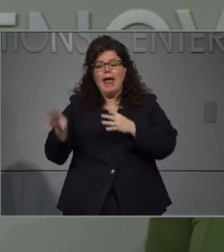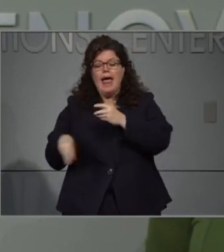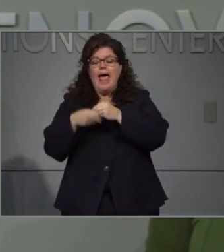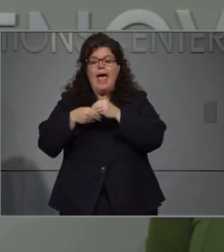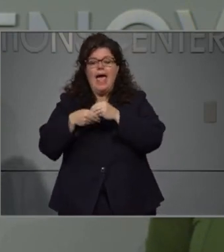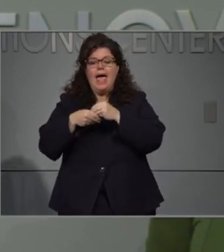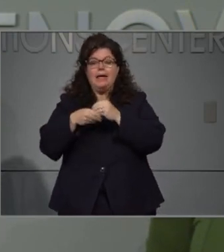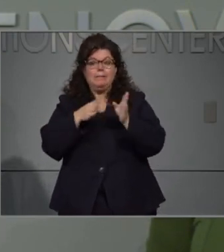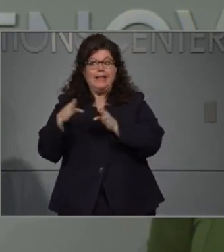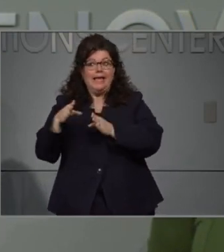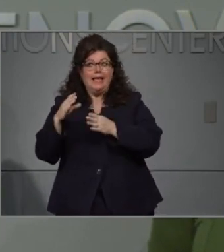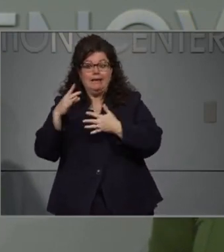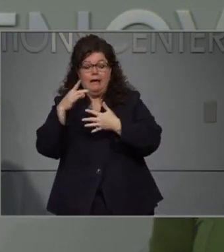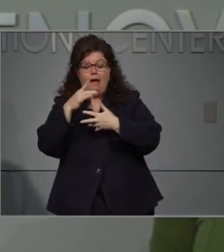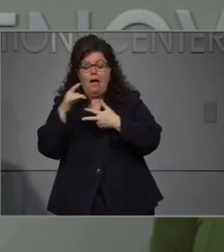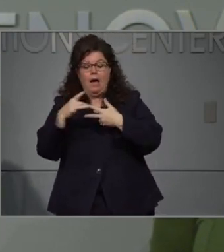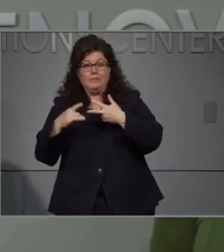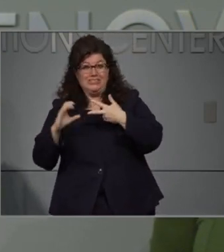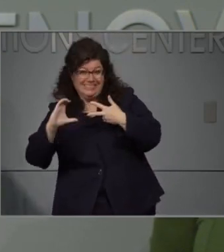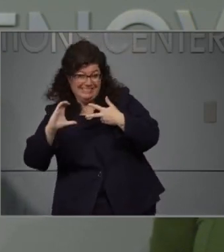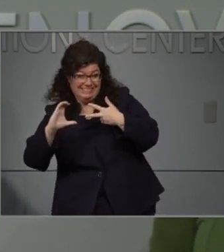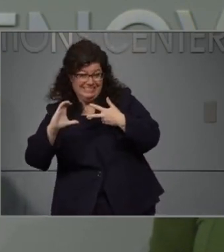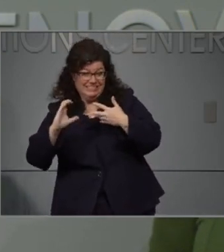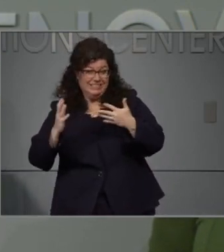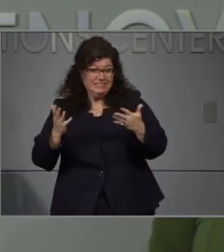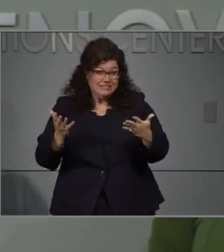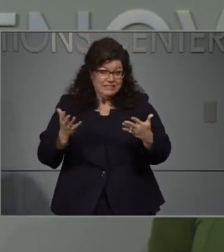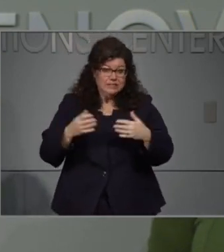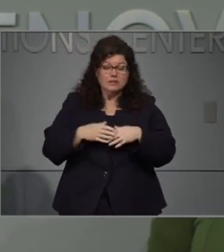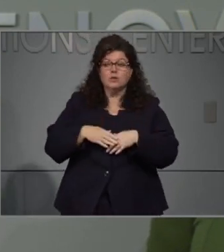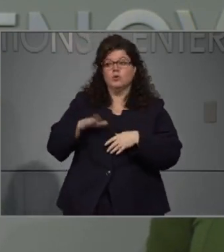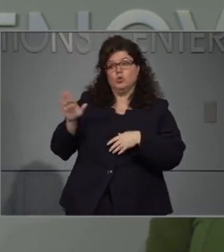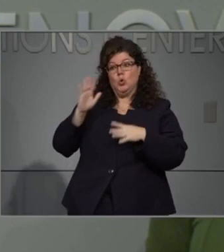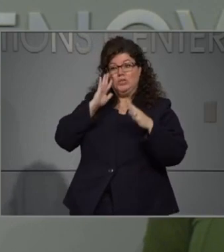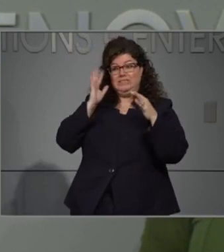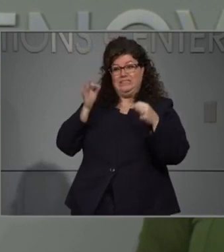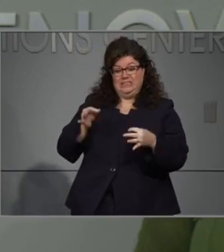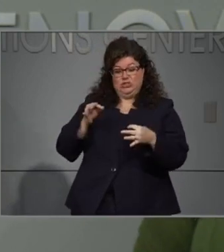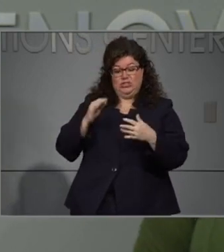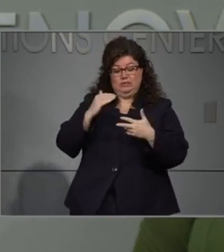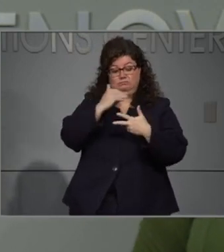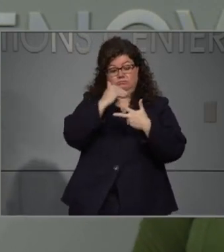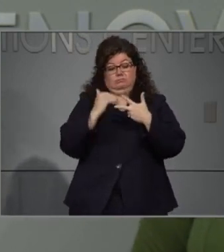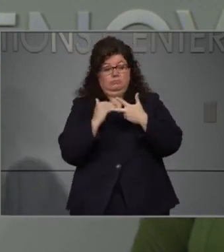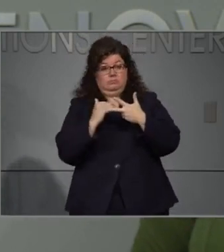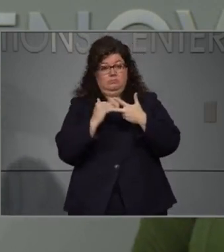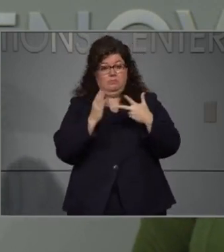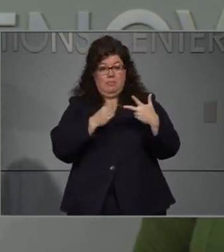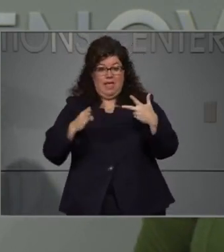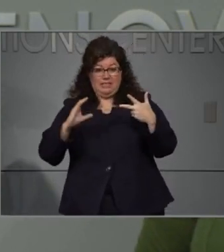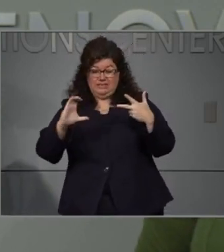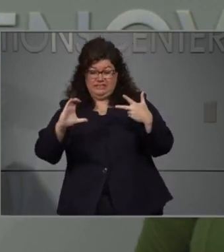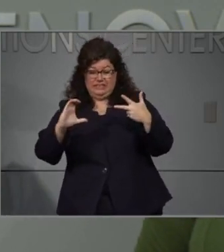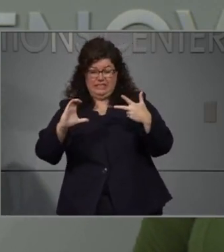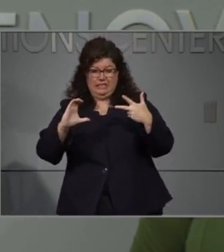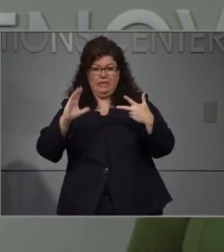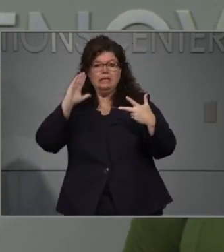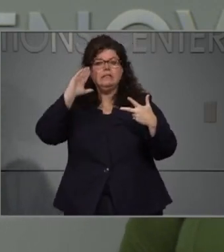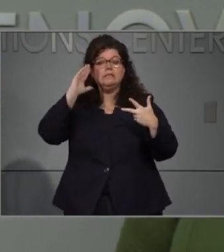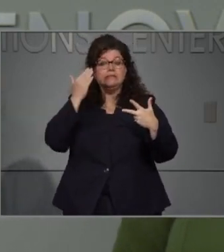on. Much of the school district decisions to move to Plan C seem to be driven by